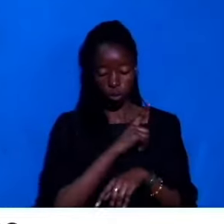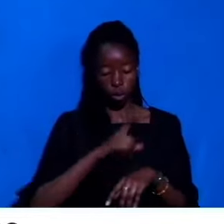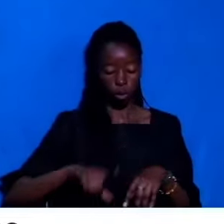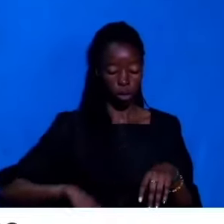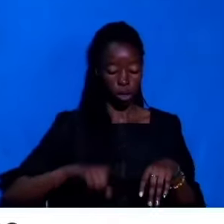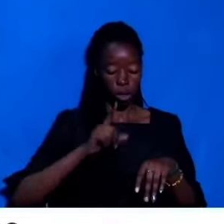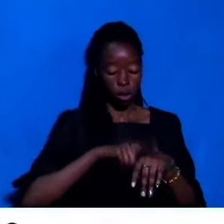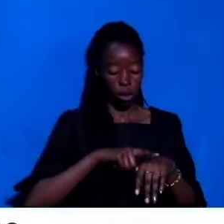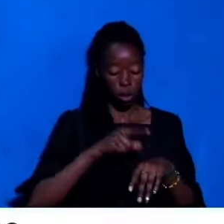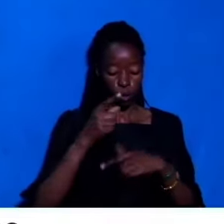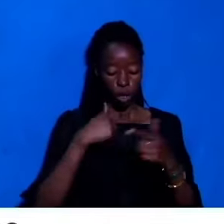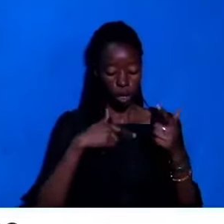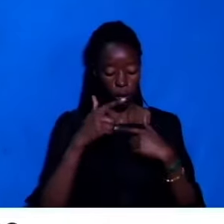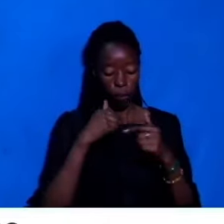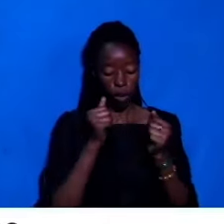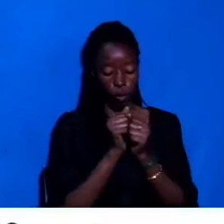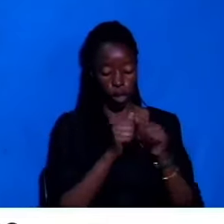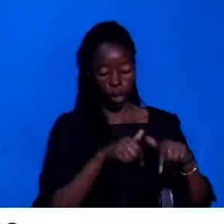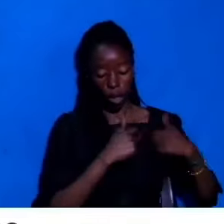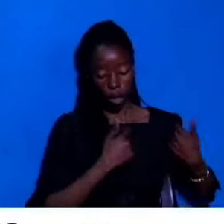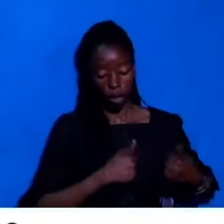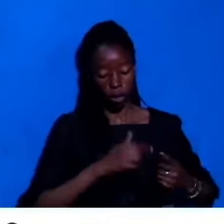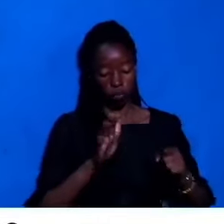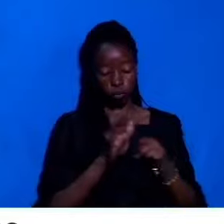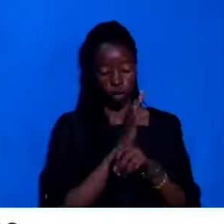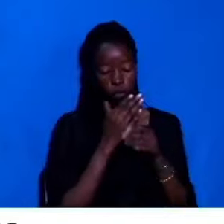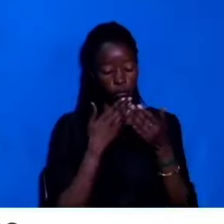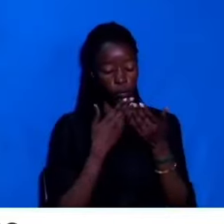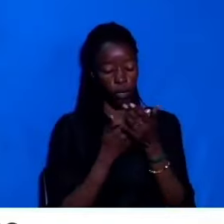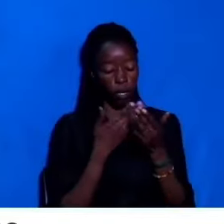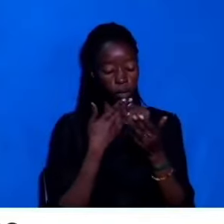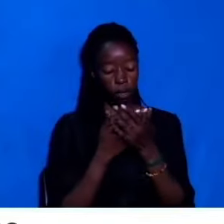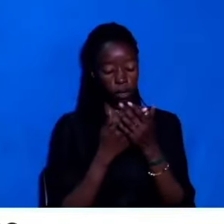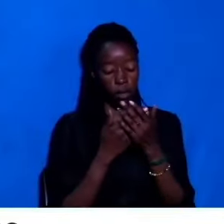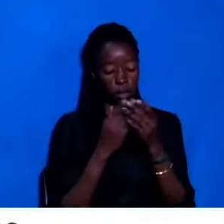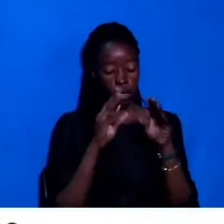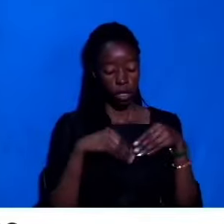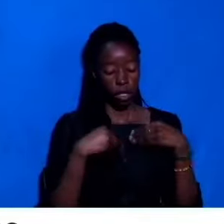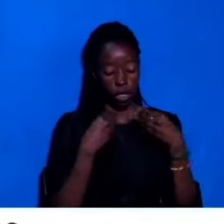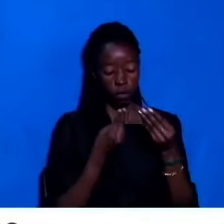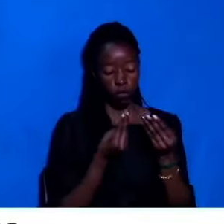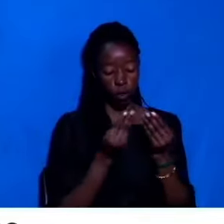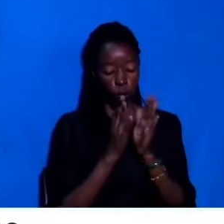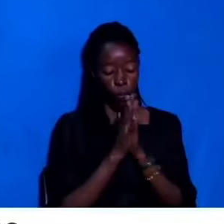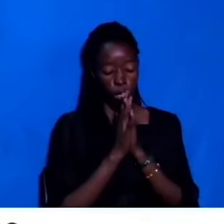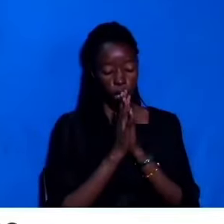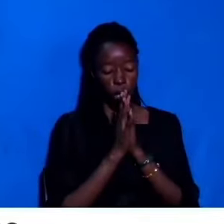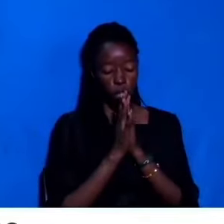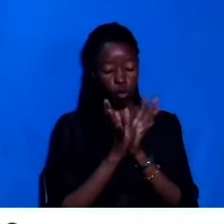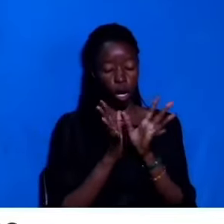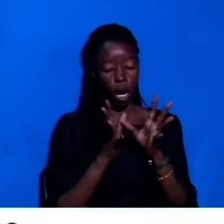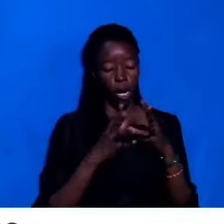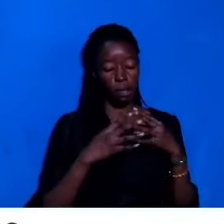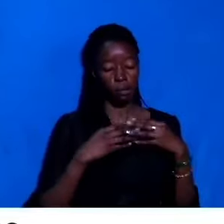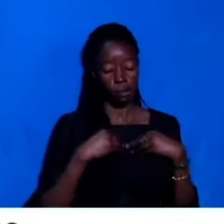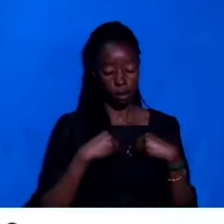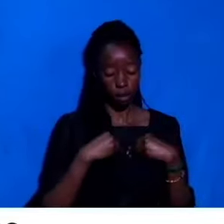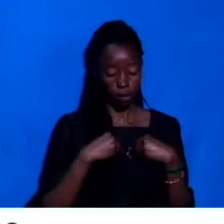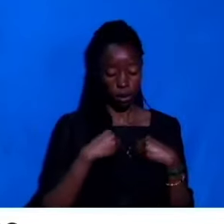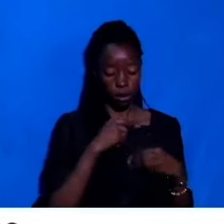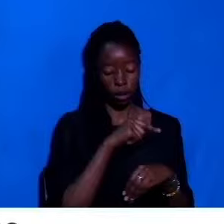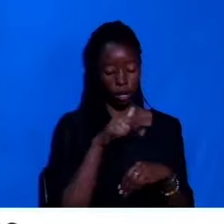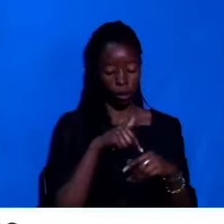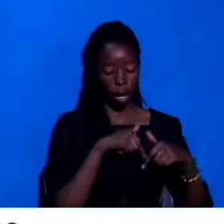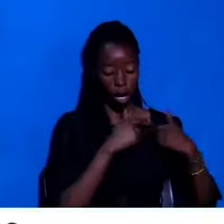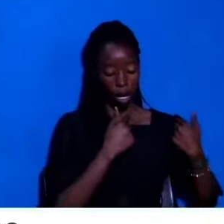with hearts full of gratitude this morning, we pray that you may accept our hearts of